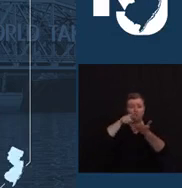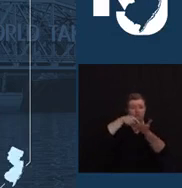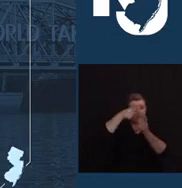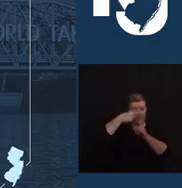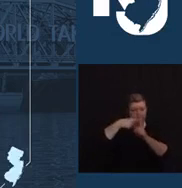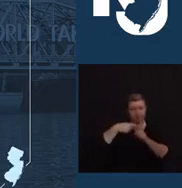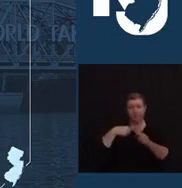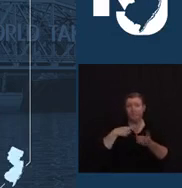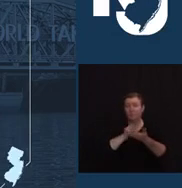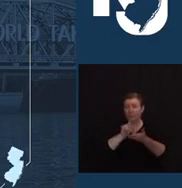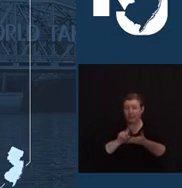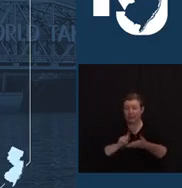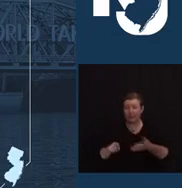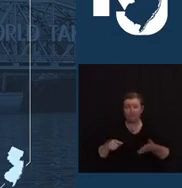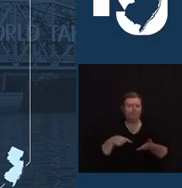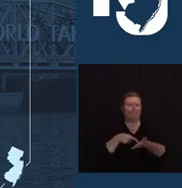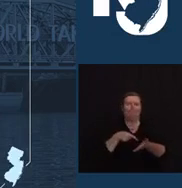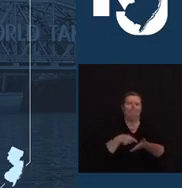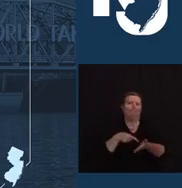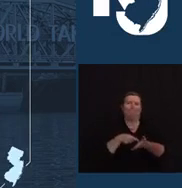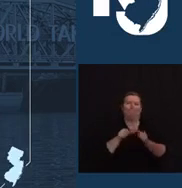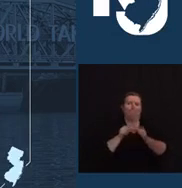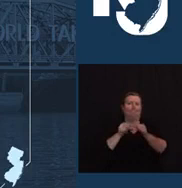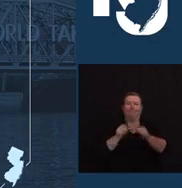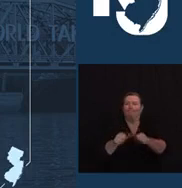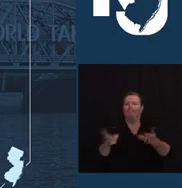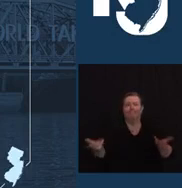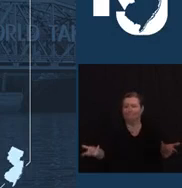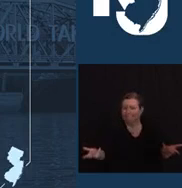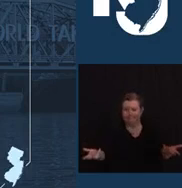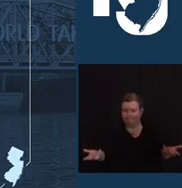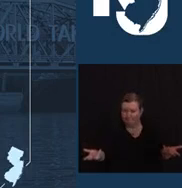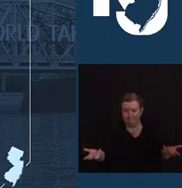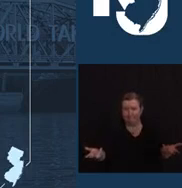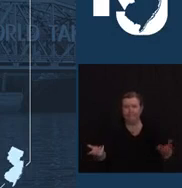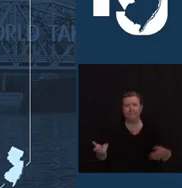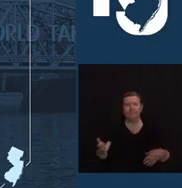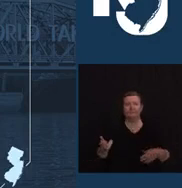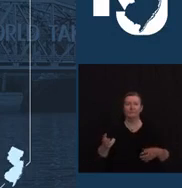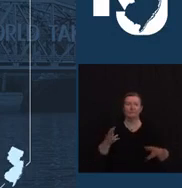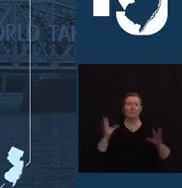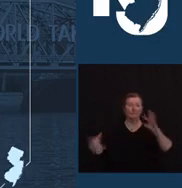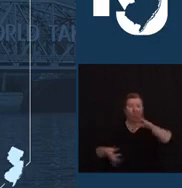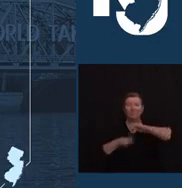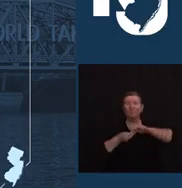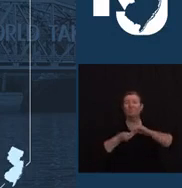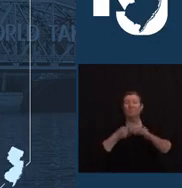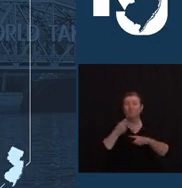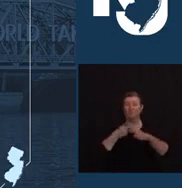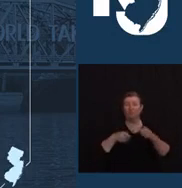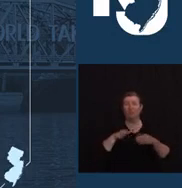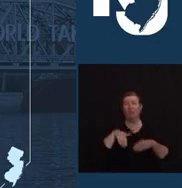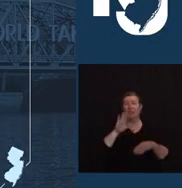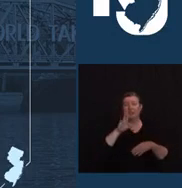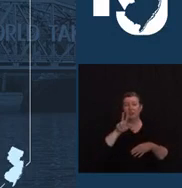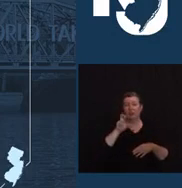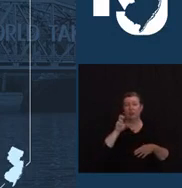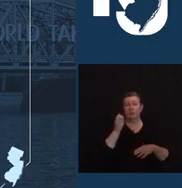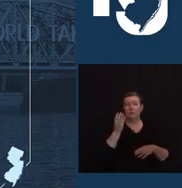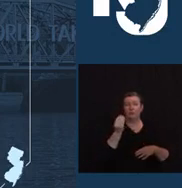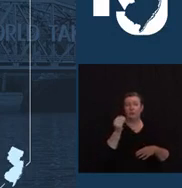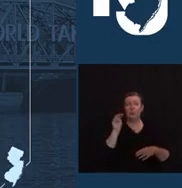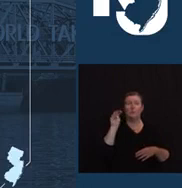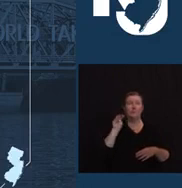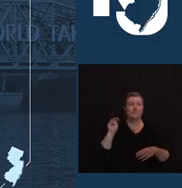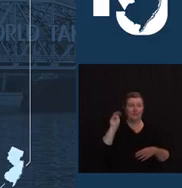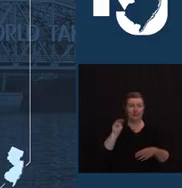cost prohibitive. It would cost at current at least $314 million per week, and perhaps